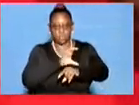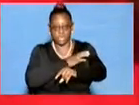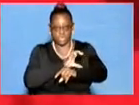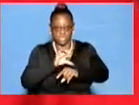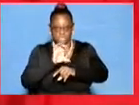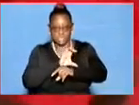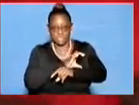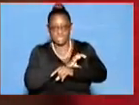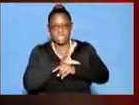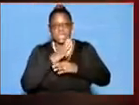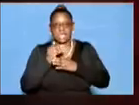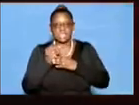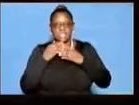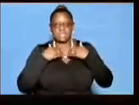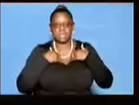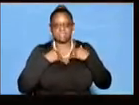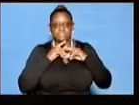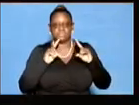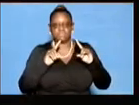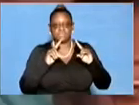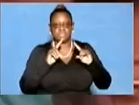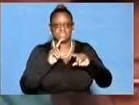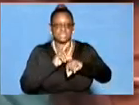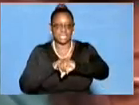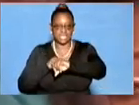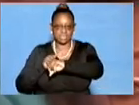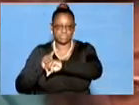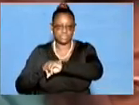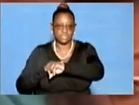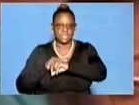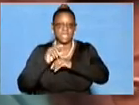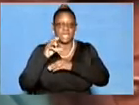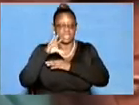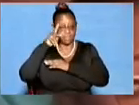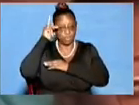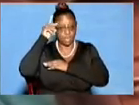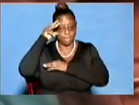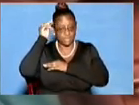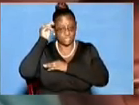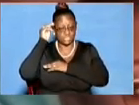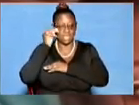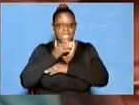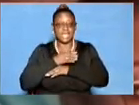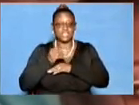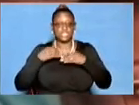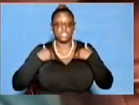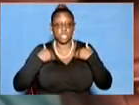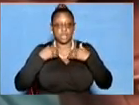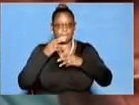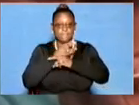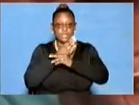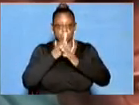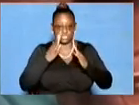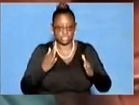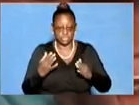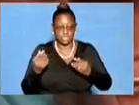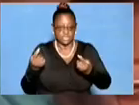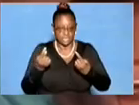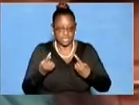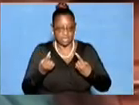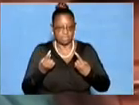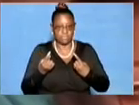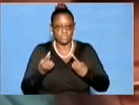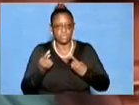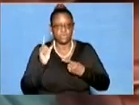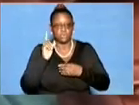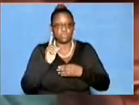of these celebratory events. Courtesy calls are planned on the Prime Minister and Minister of Youth, Sports and Culture, and in a monument-laying